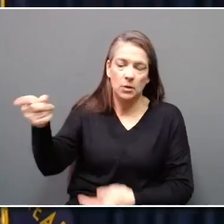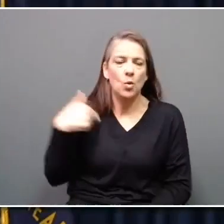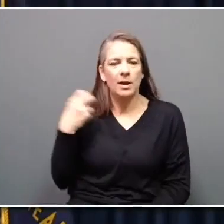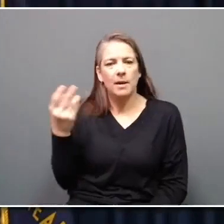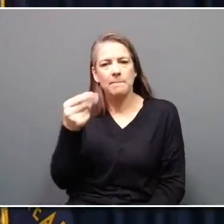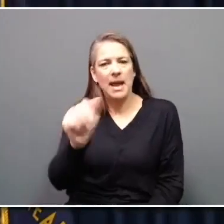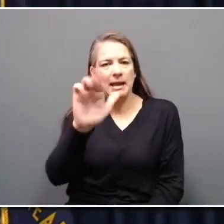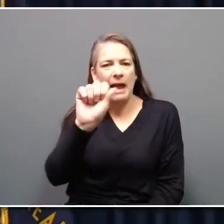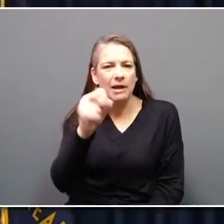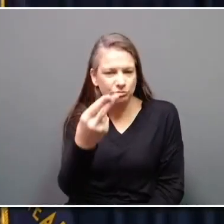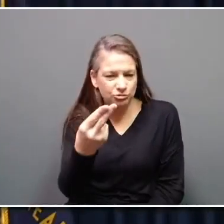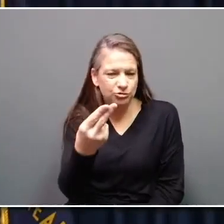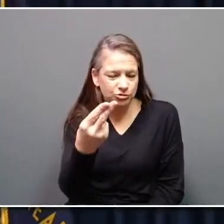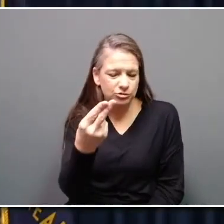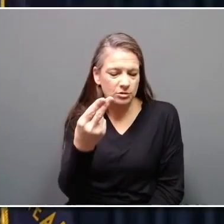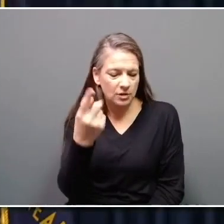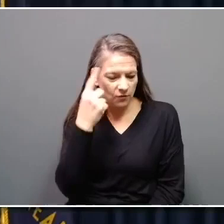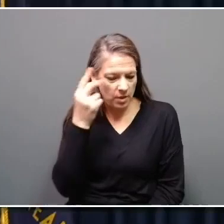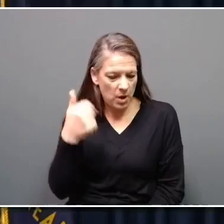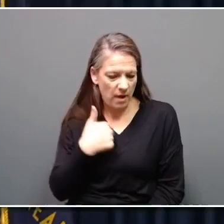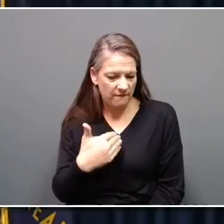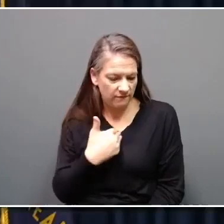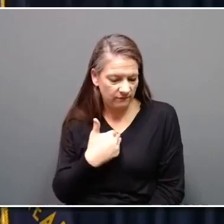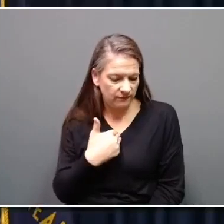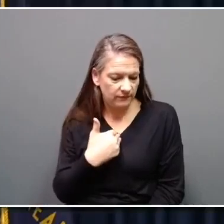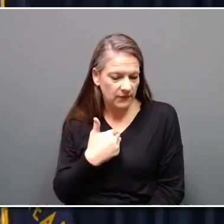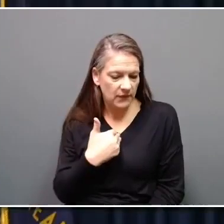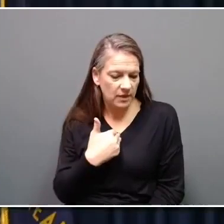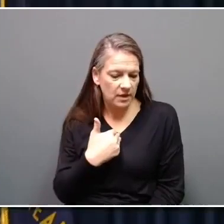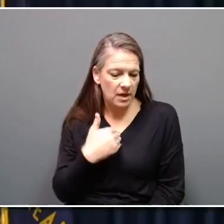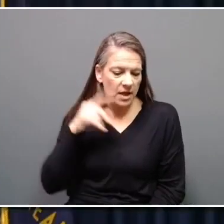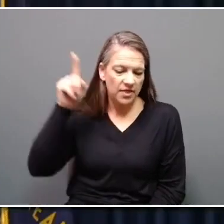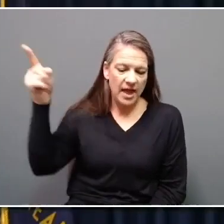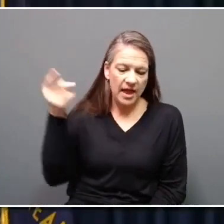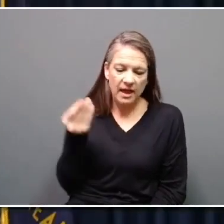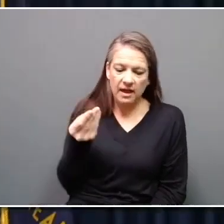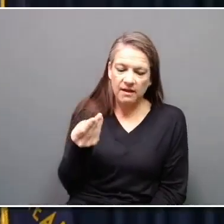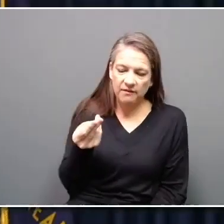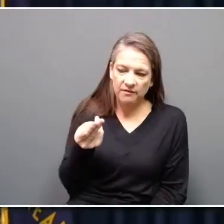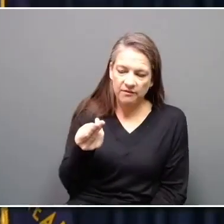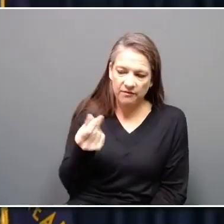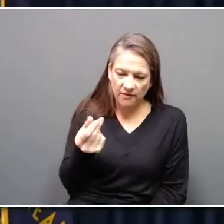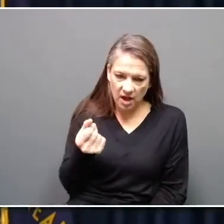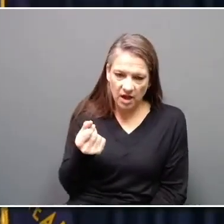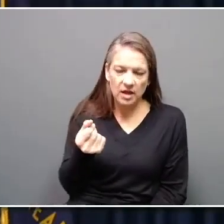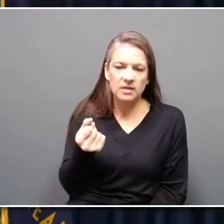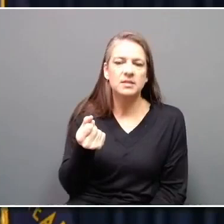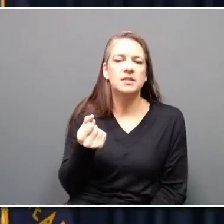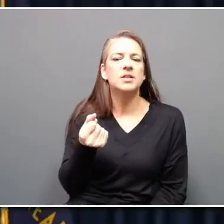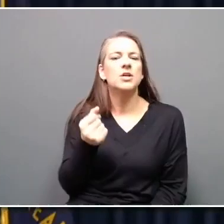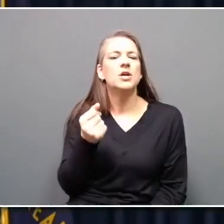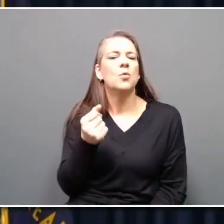dollars that we have for most of them. They fund a significant portion of their budget. We could pull up the